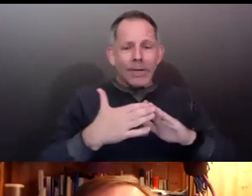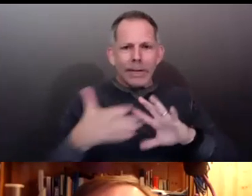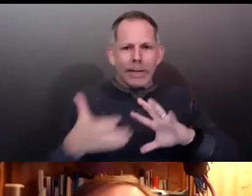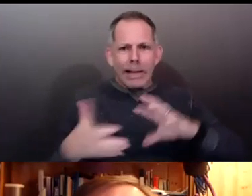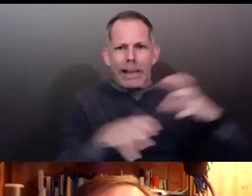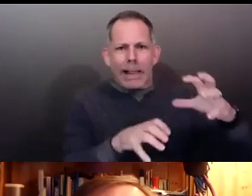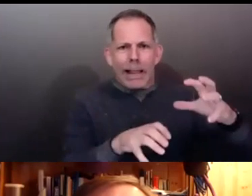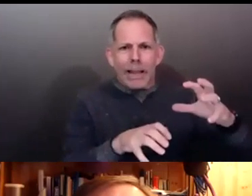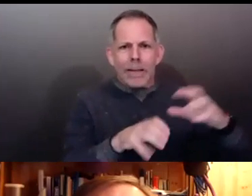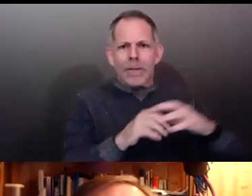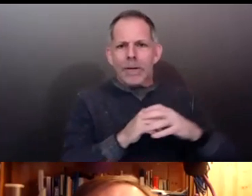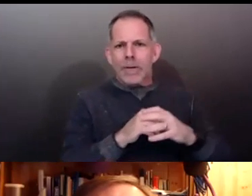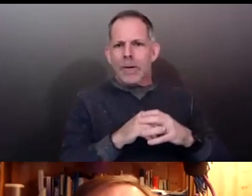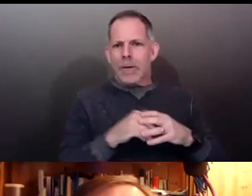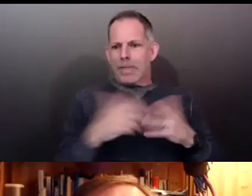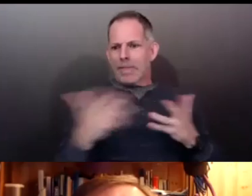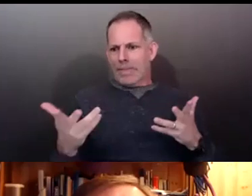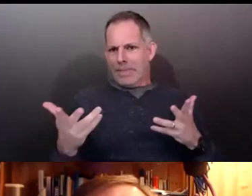hand,